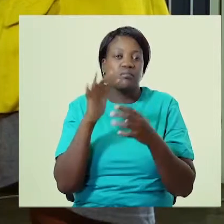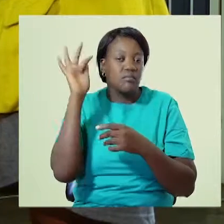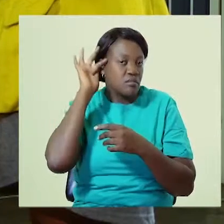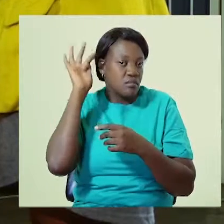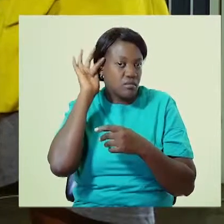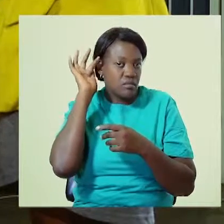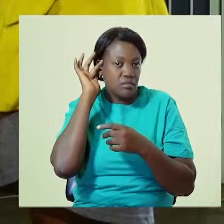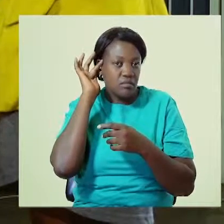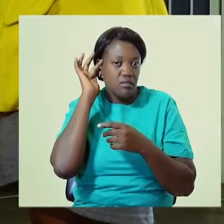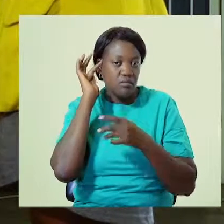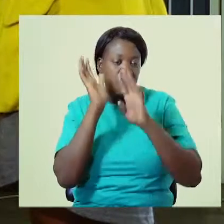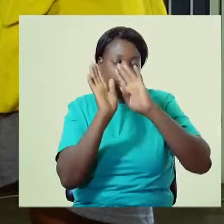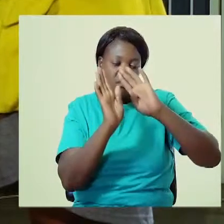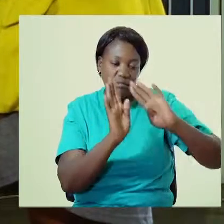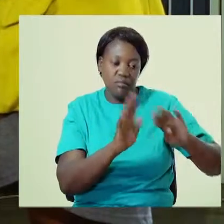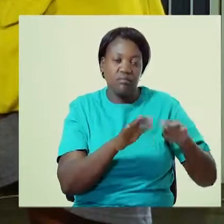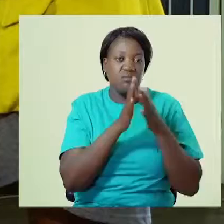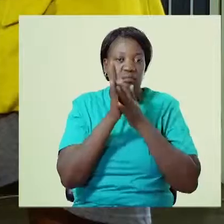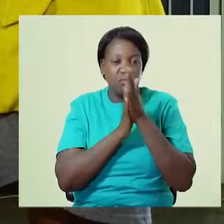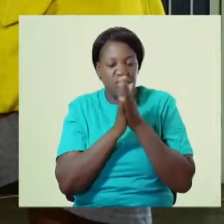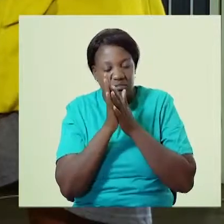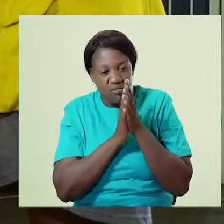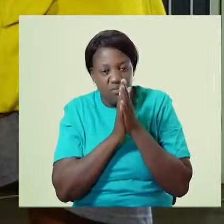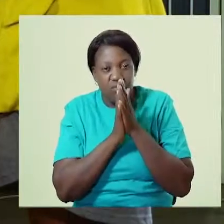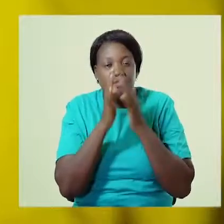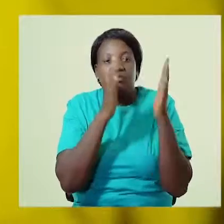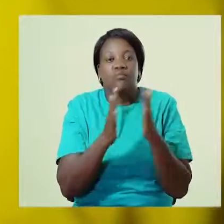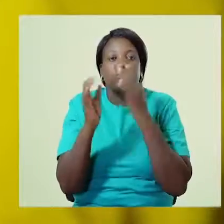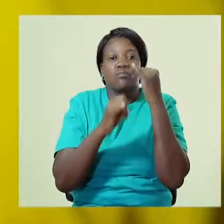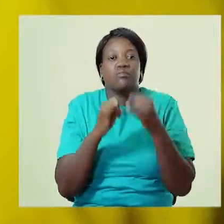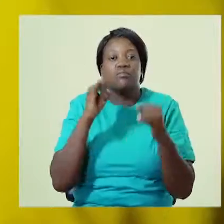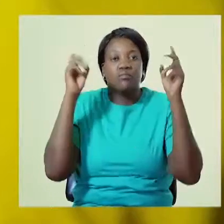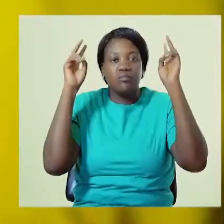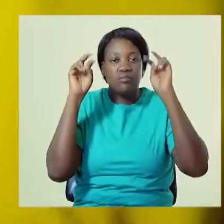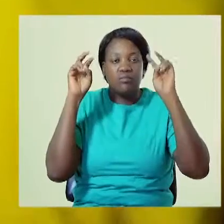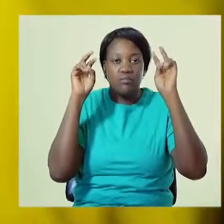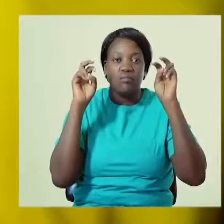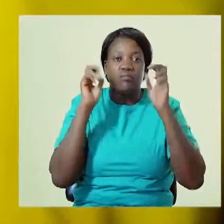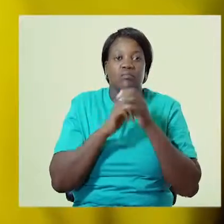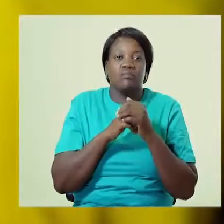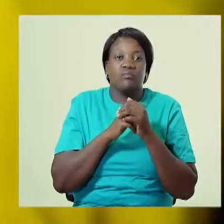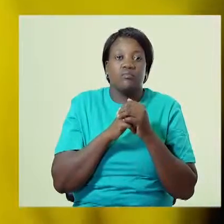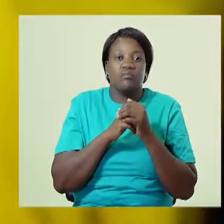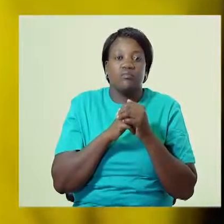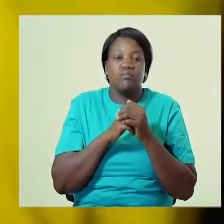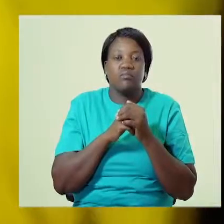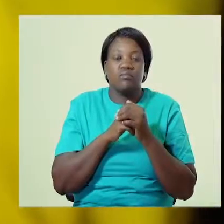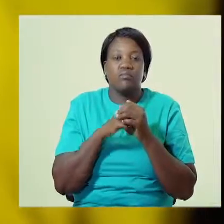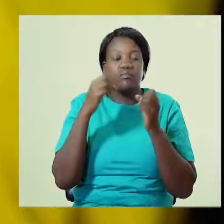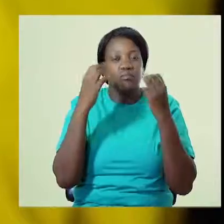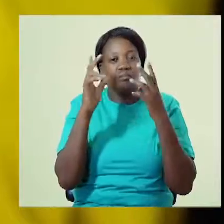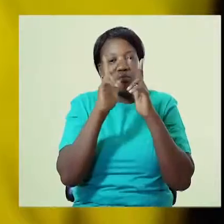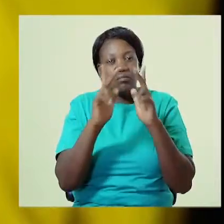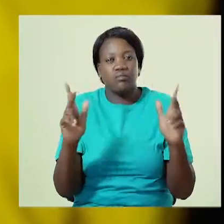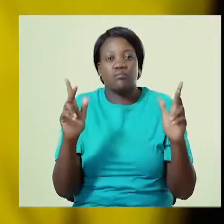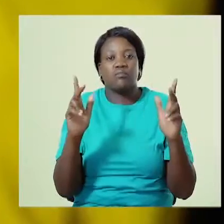comprehension is often overlooked by learners preparing for the final examination. However, what many learners don't realize